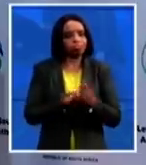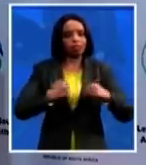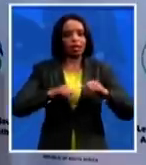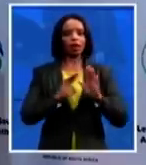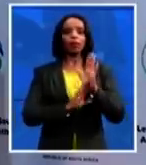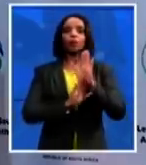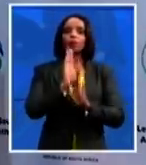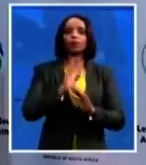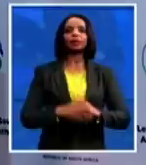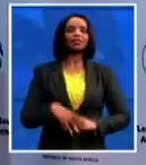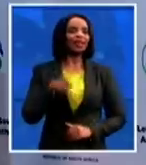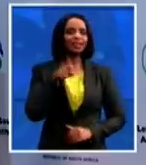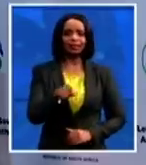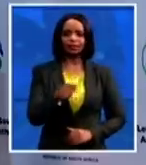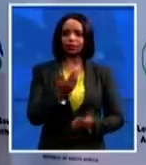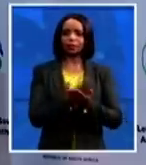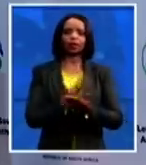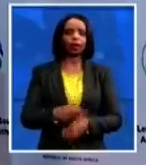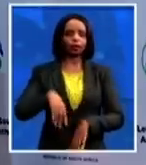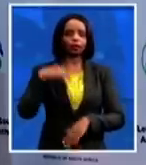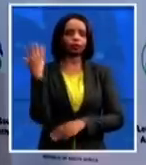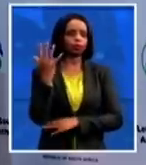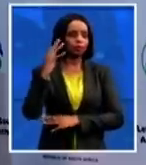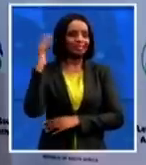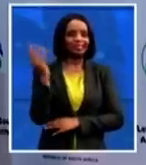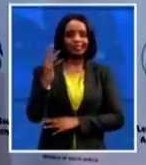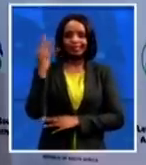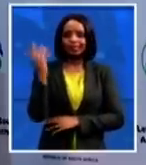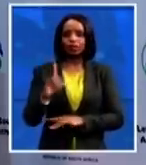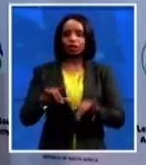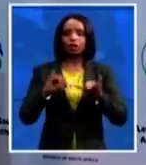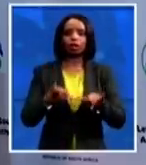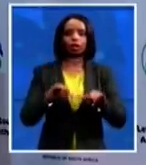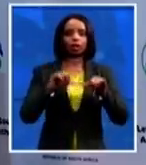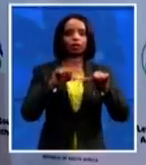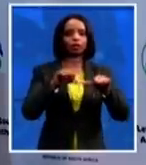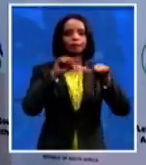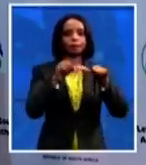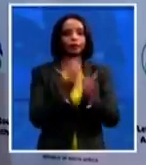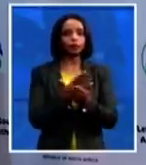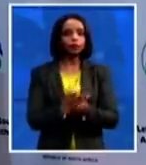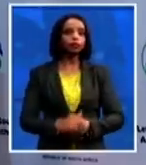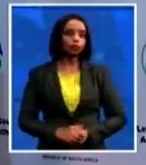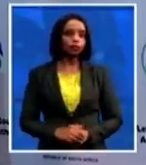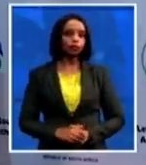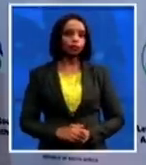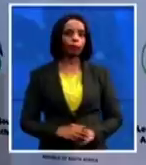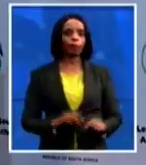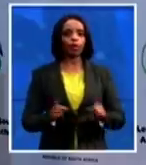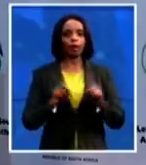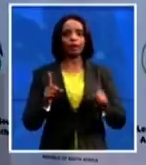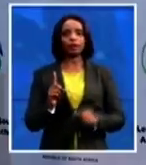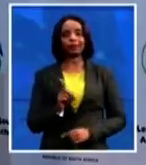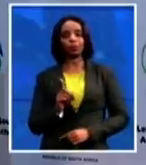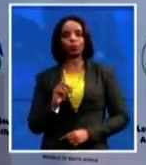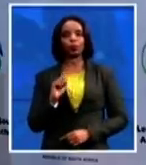speak again. And from Tsidi Madia on the expert panel, maybe it's a